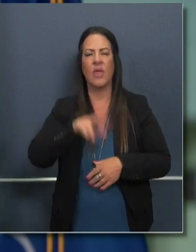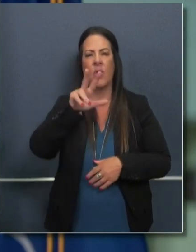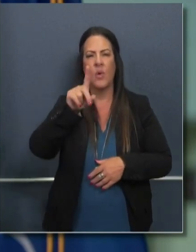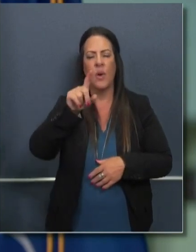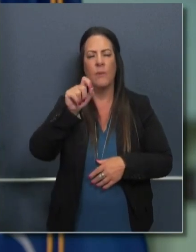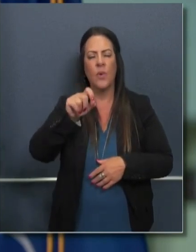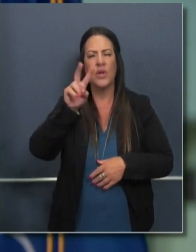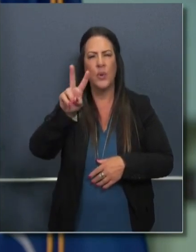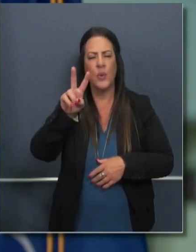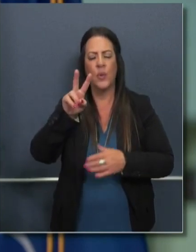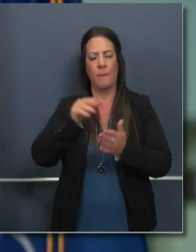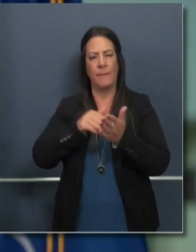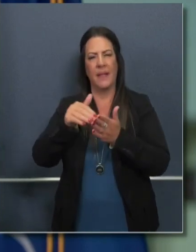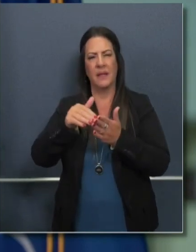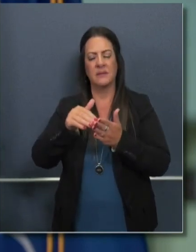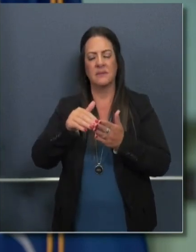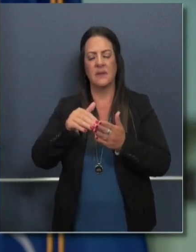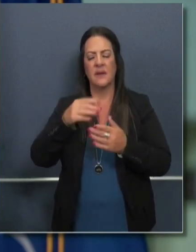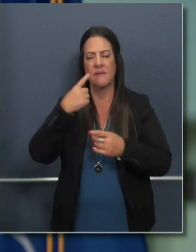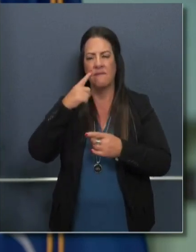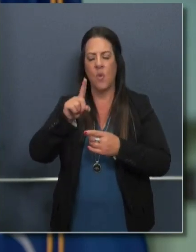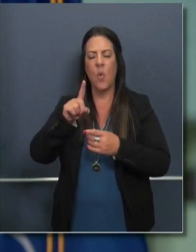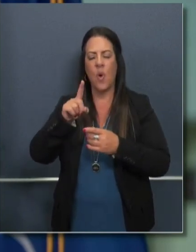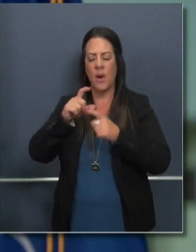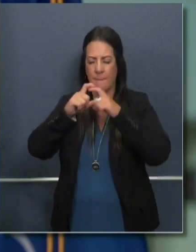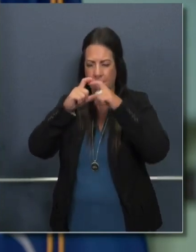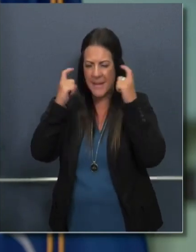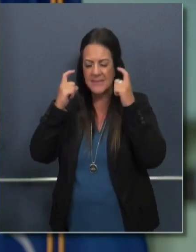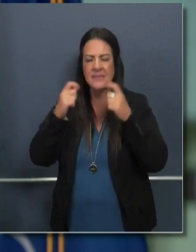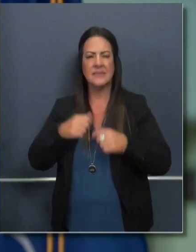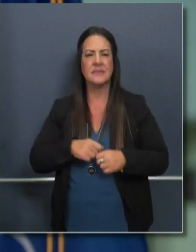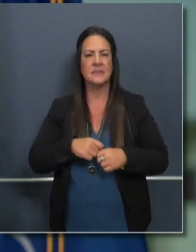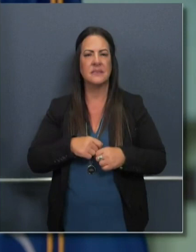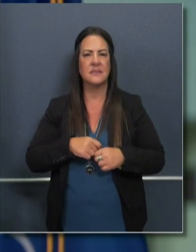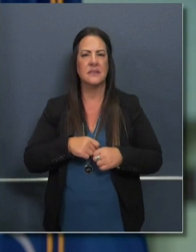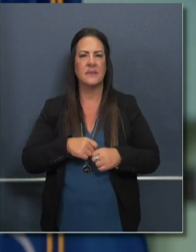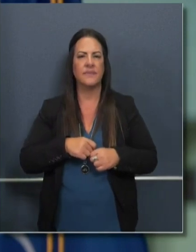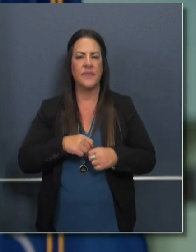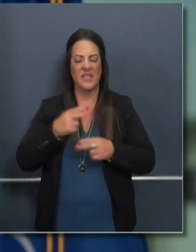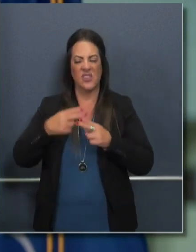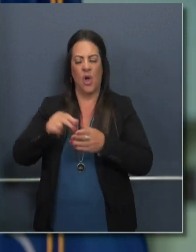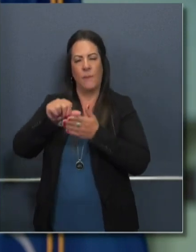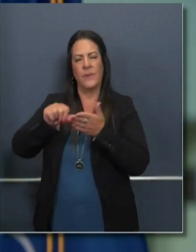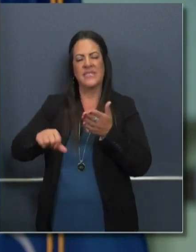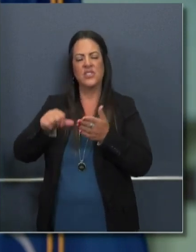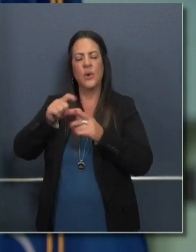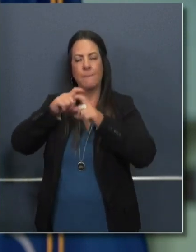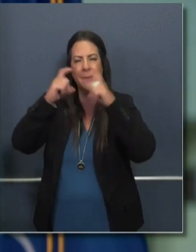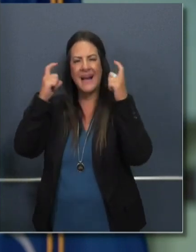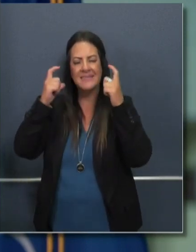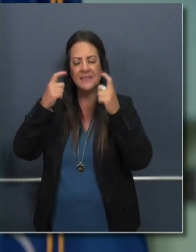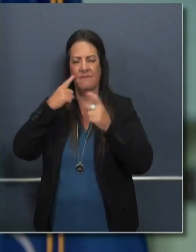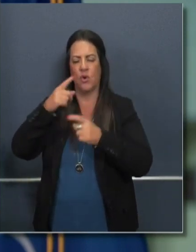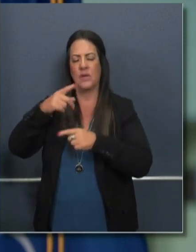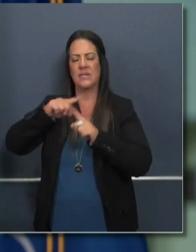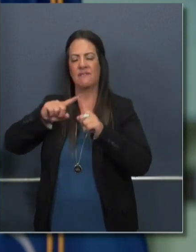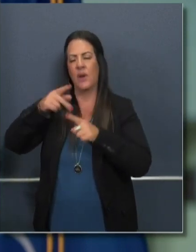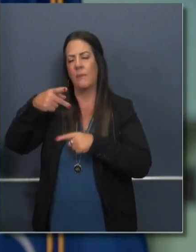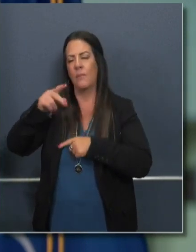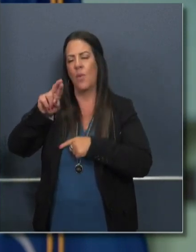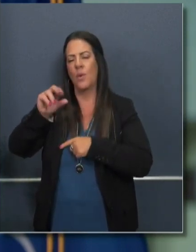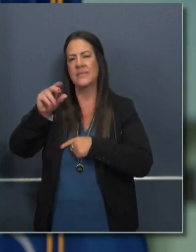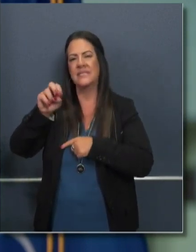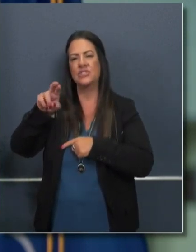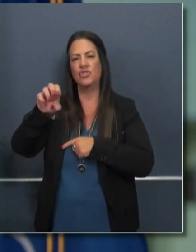241.2 million procedure masks in our inventory, $250 million procedure masks now in our inventory. We're getting those out.